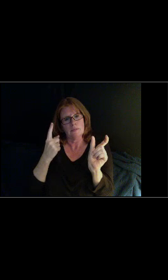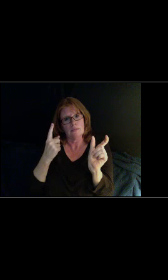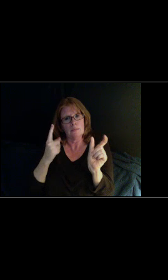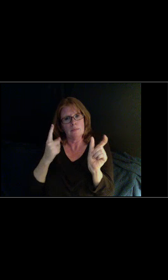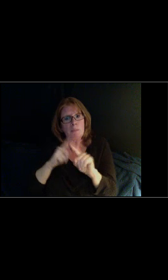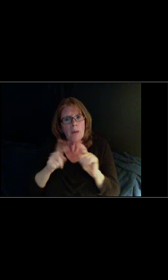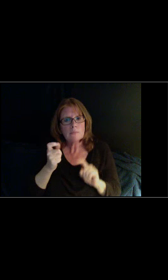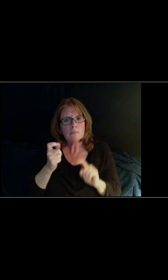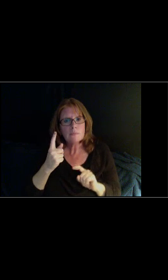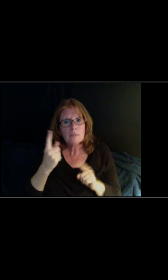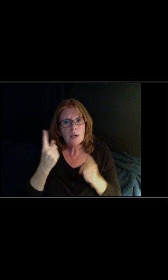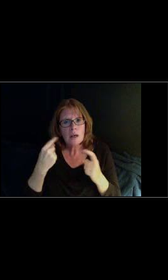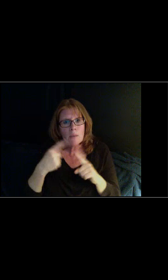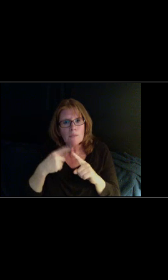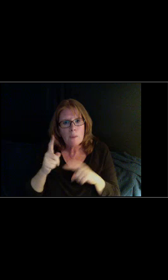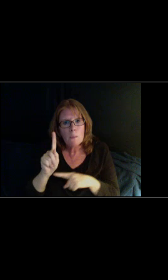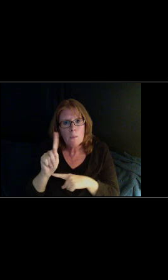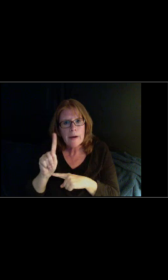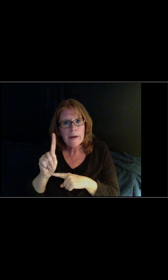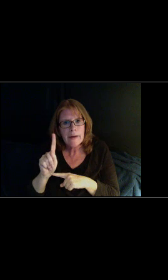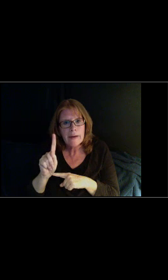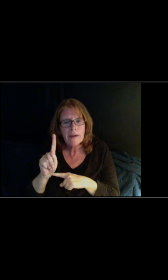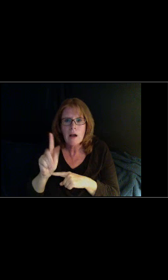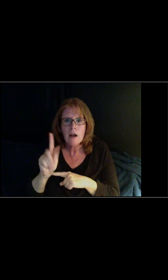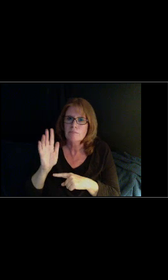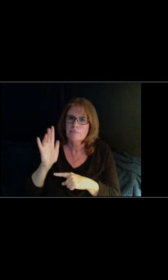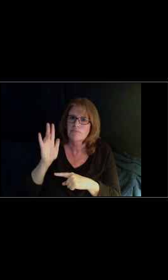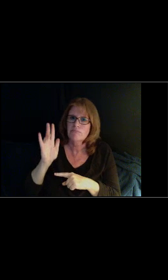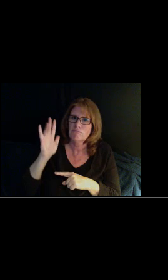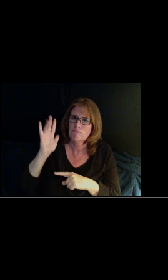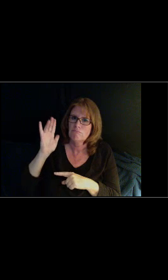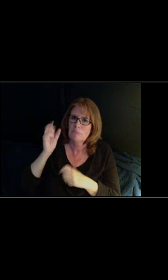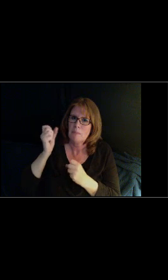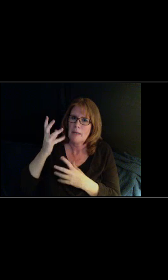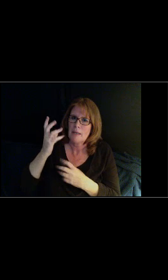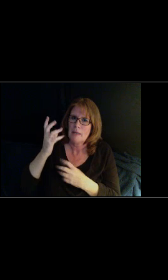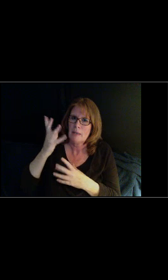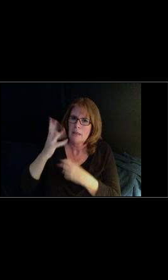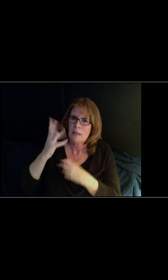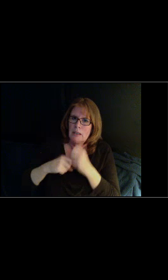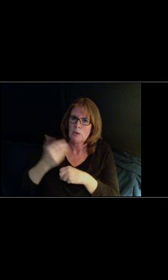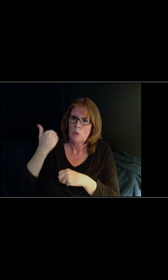The words that we use tell us a lot.